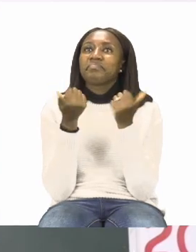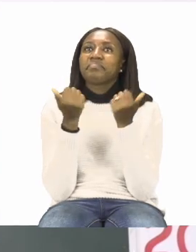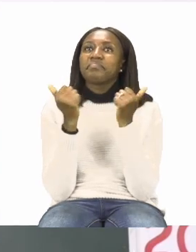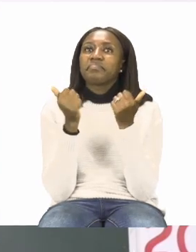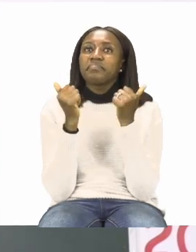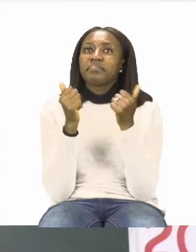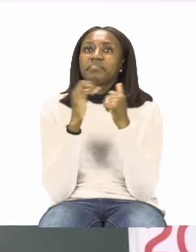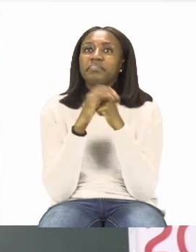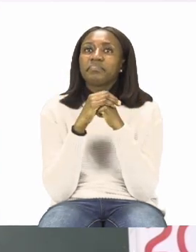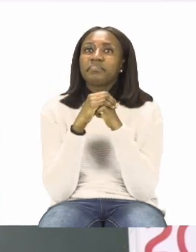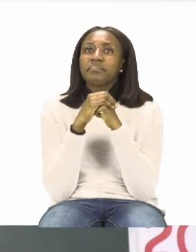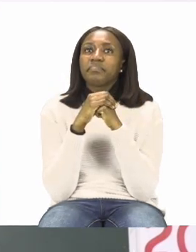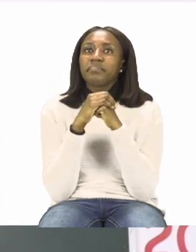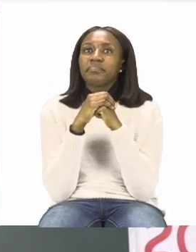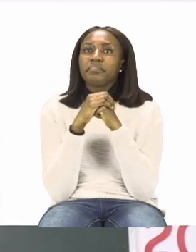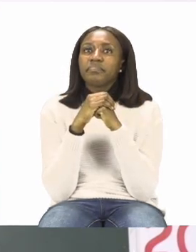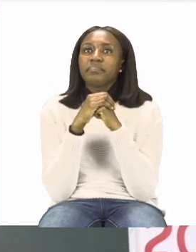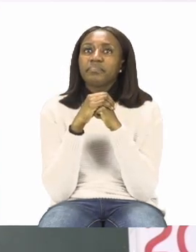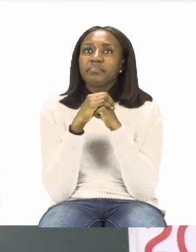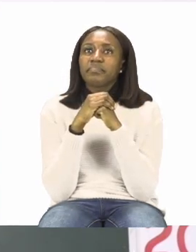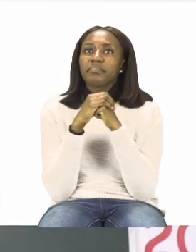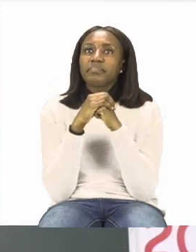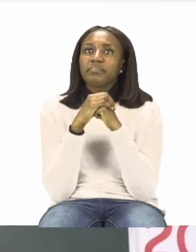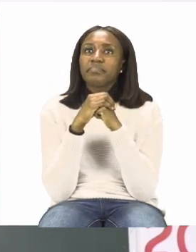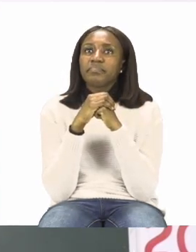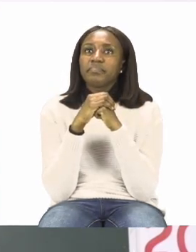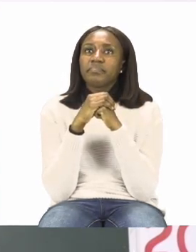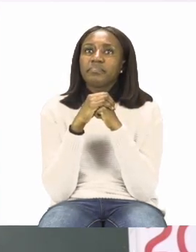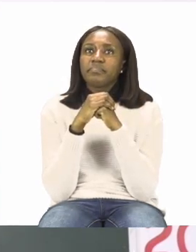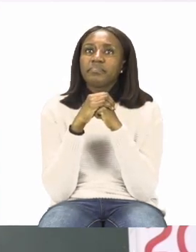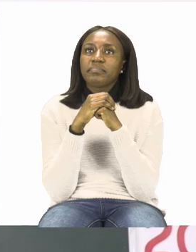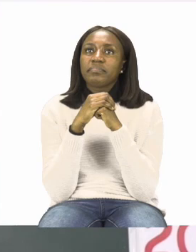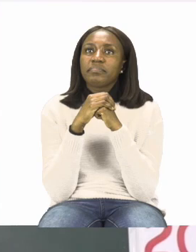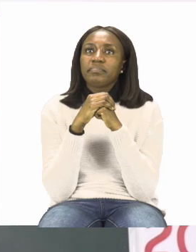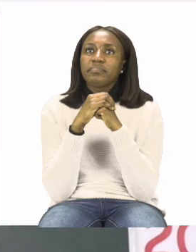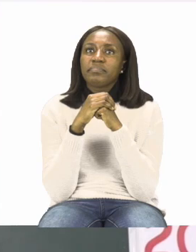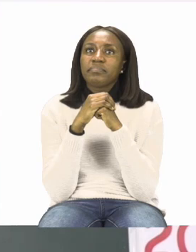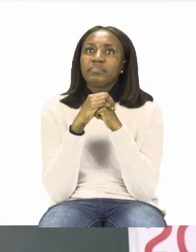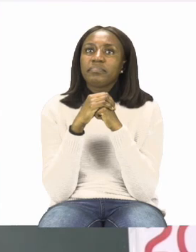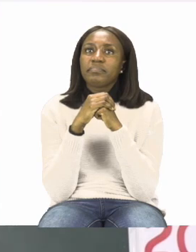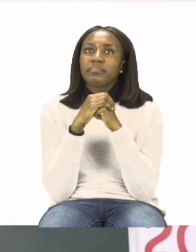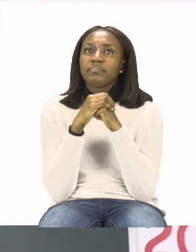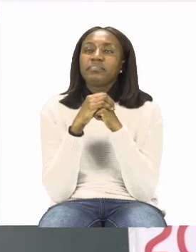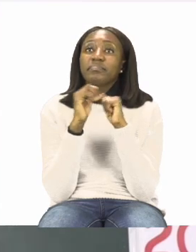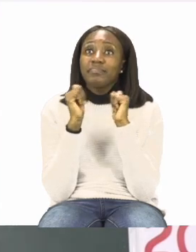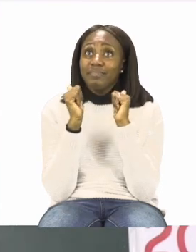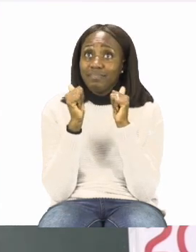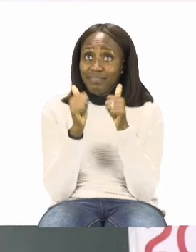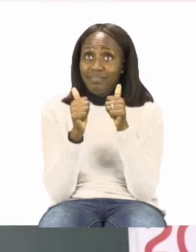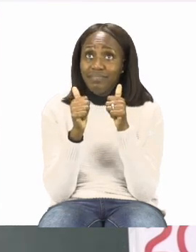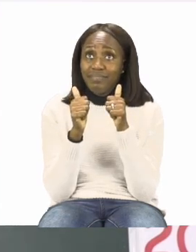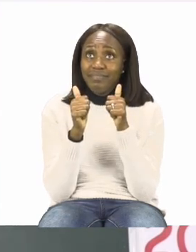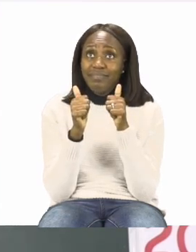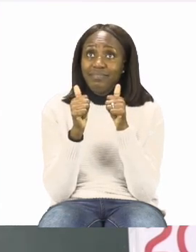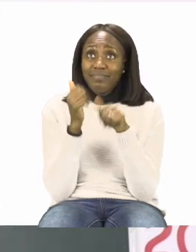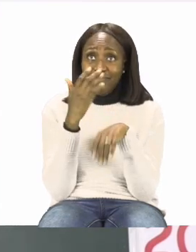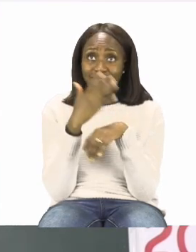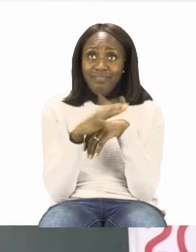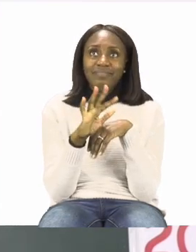Circle. So now we put in another circle to complete